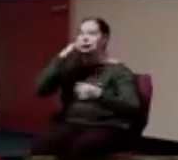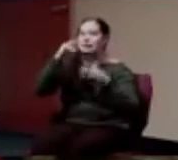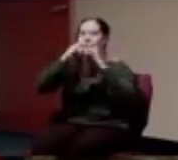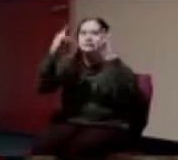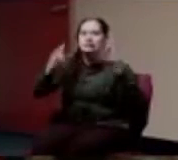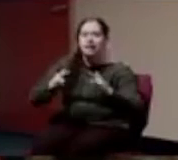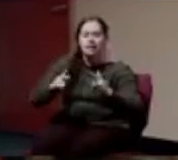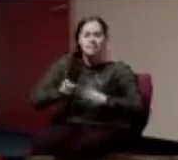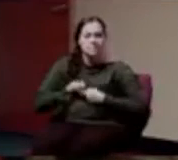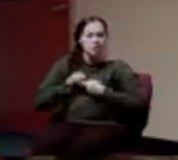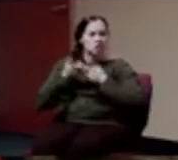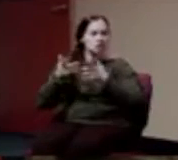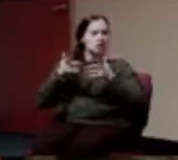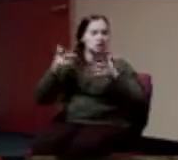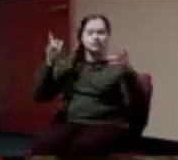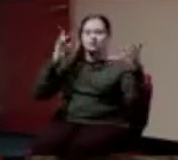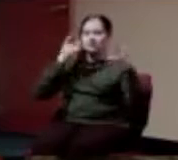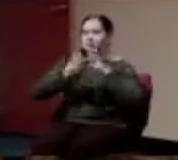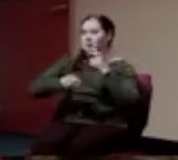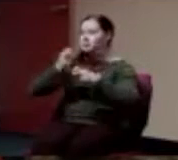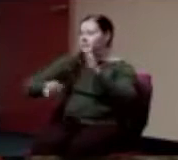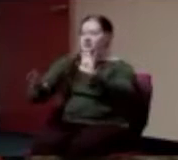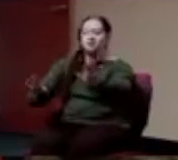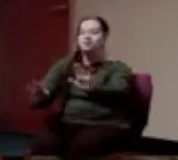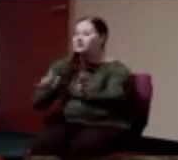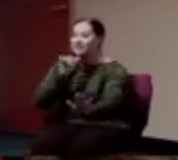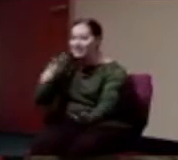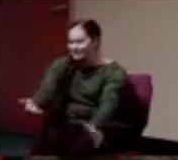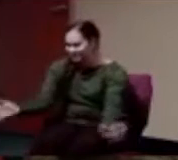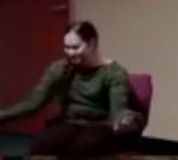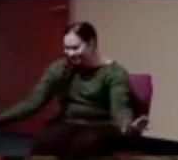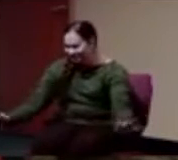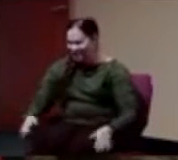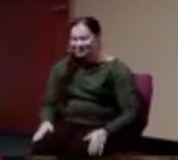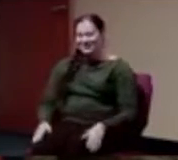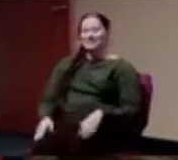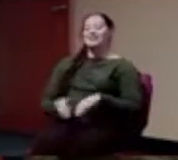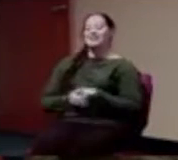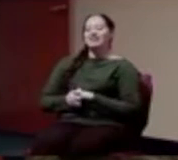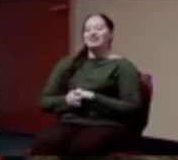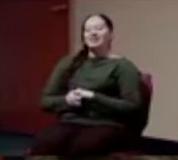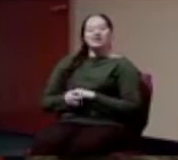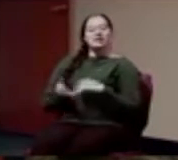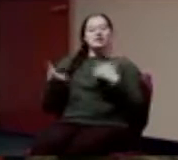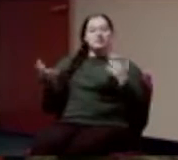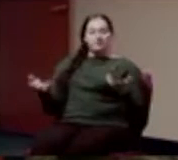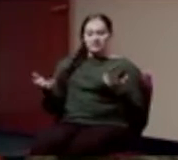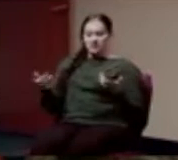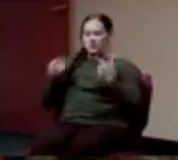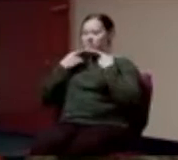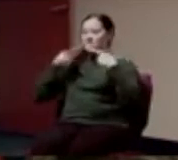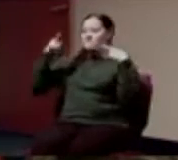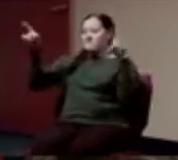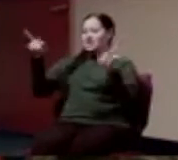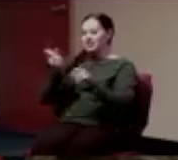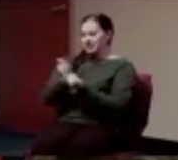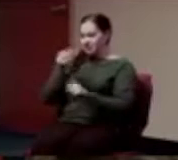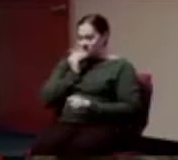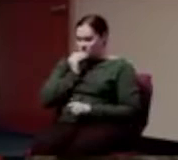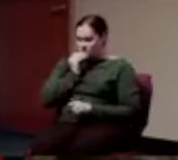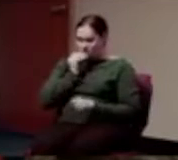students are causing a ruckus at Chick-fil-A. So she was angry when she came in. We finally get our food. We're all sitting